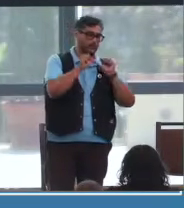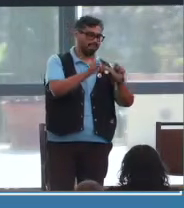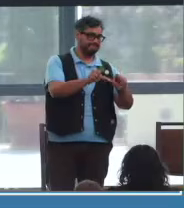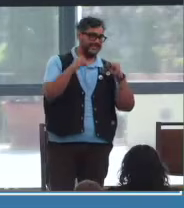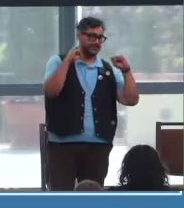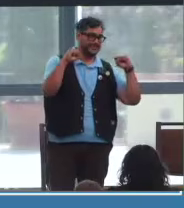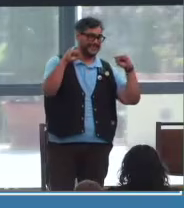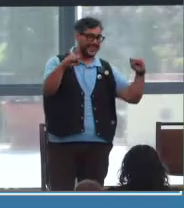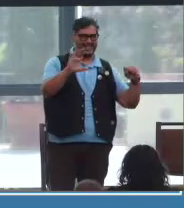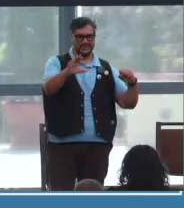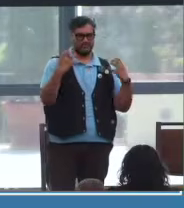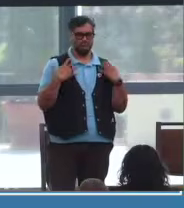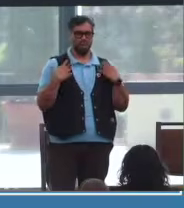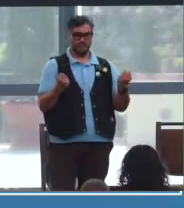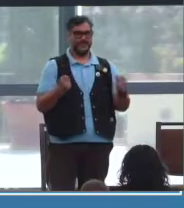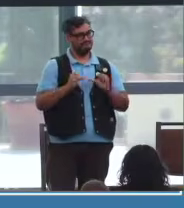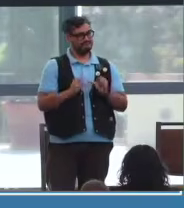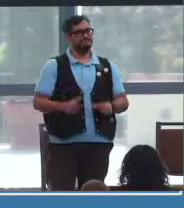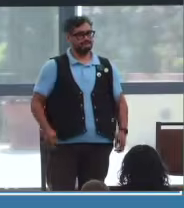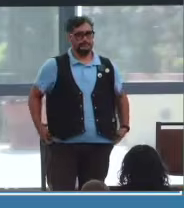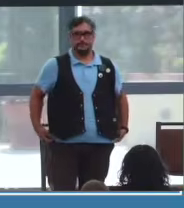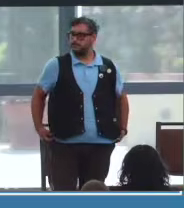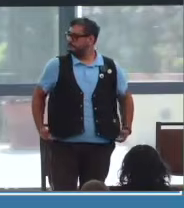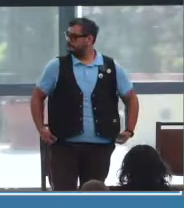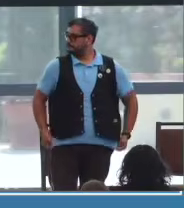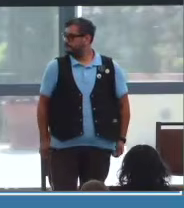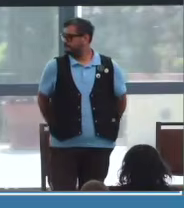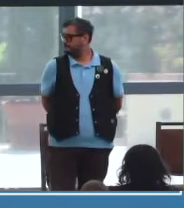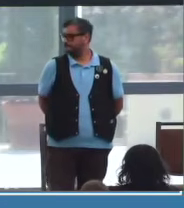exercising and try to keep your strength and muscle mass up.